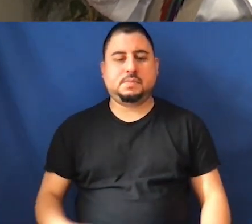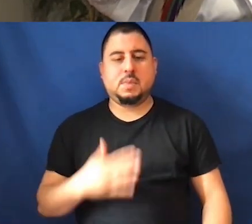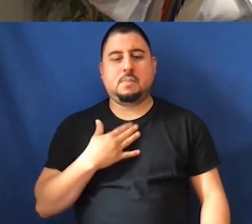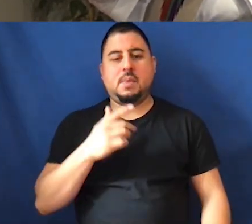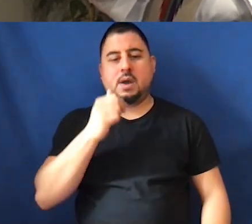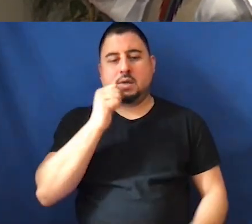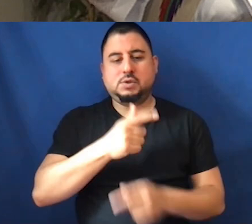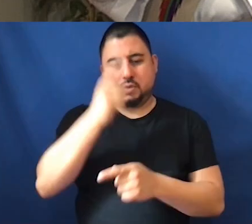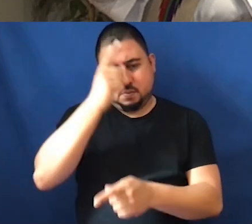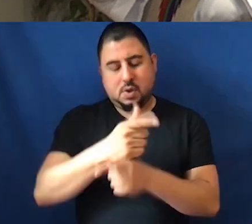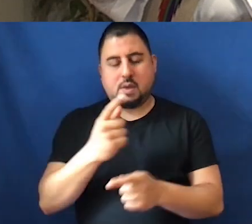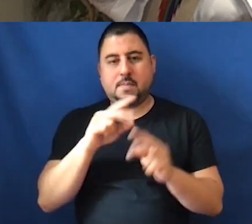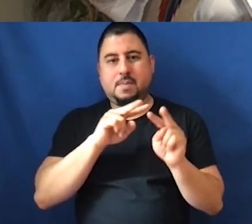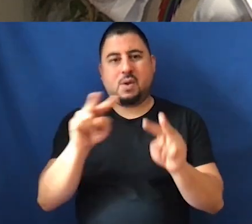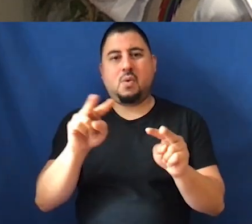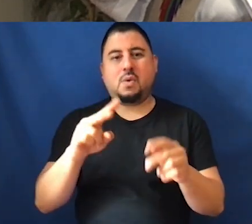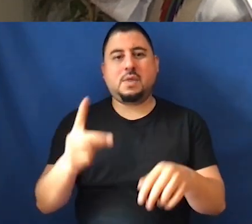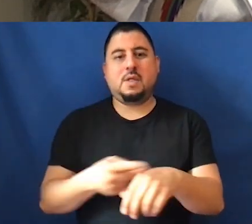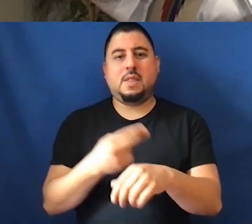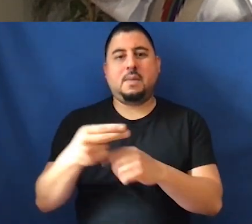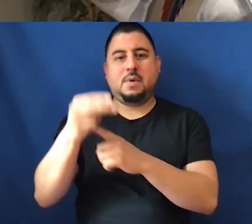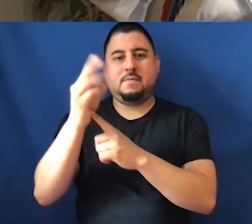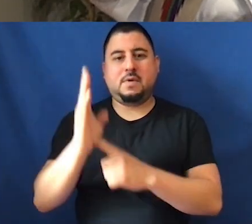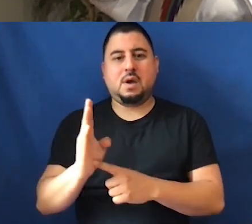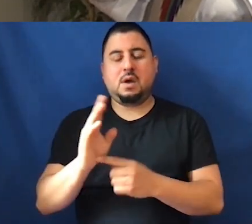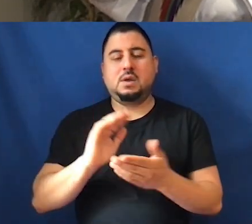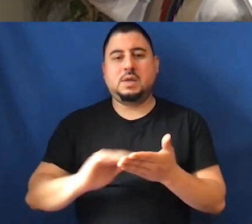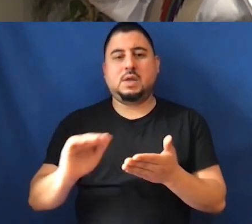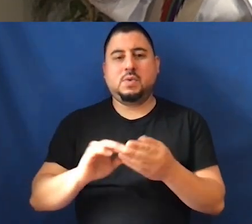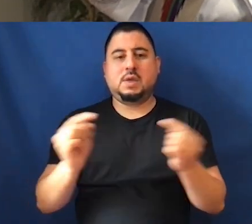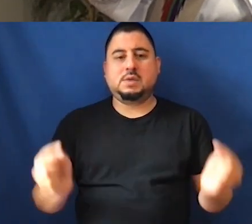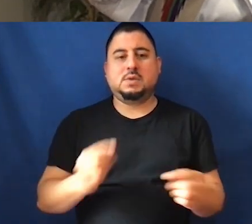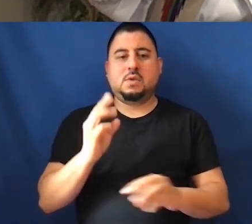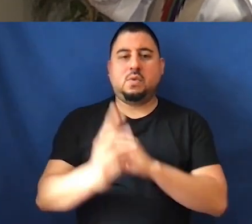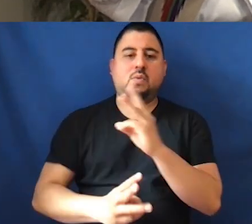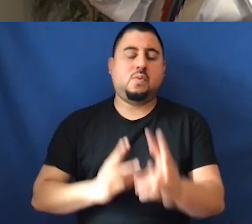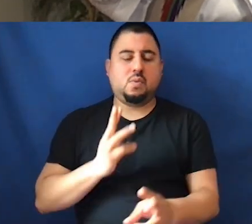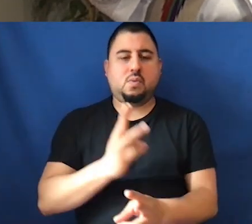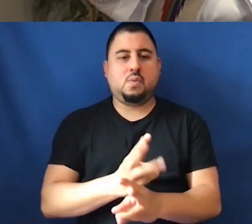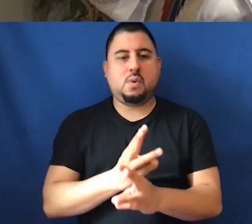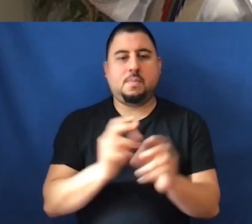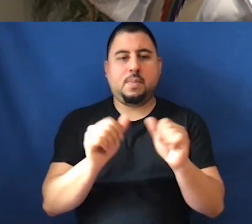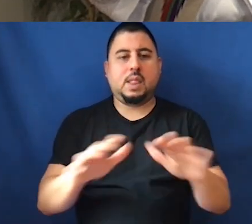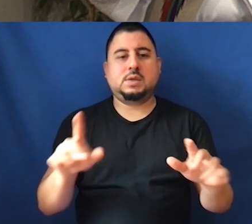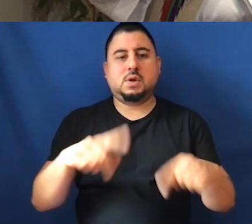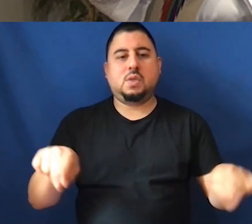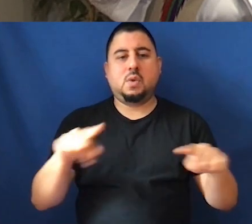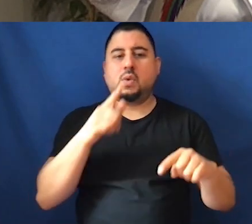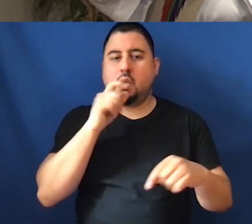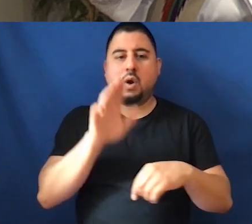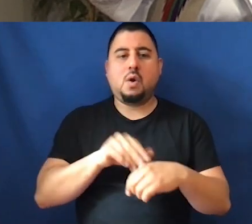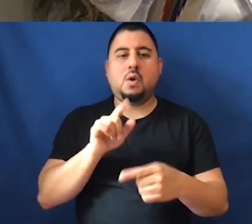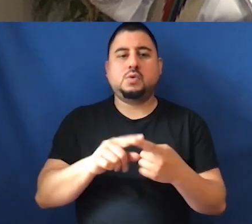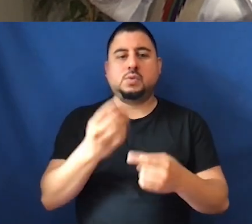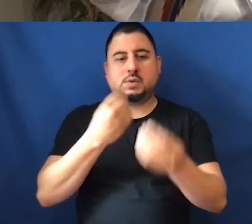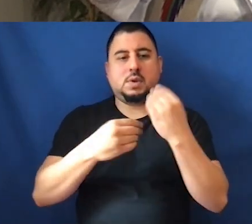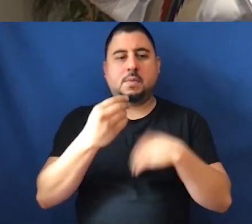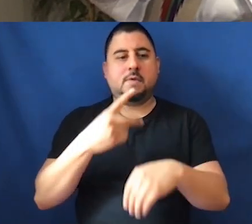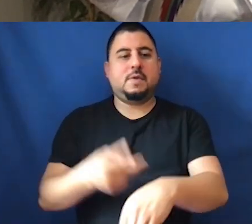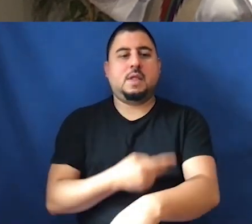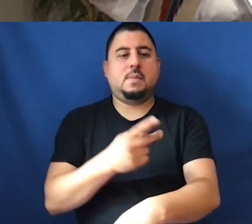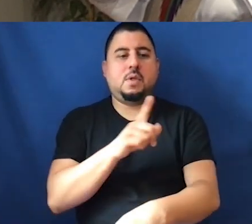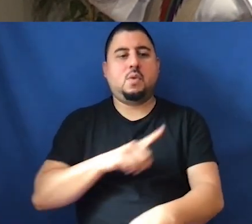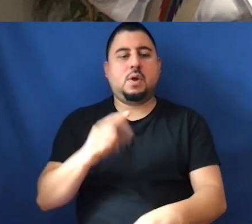My dear sisters and brothers, behold the Lamb of God. Behold him who takes away the sins of the world. Blessed are those called to the supper of the